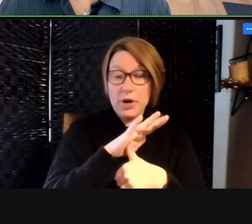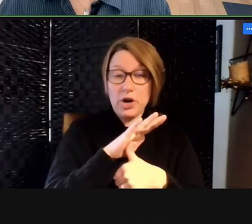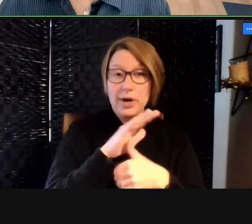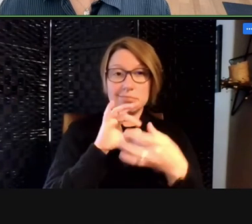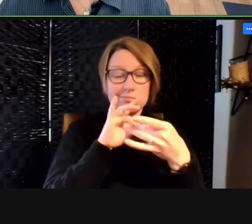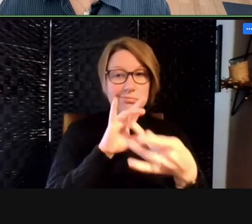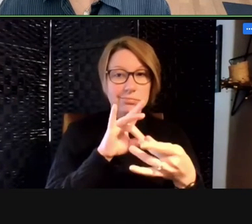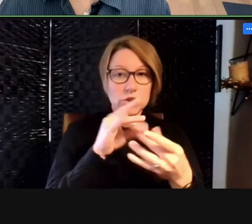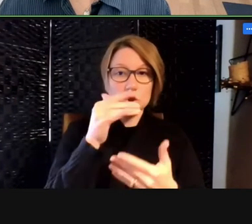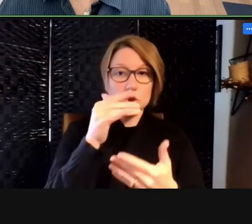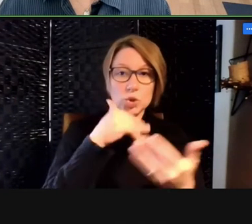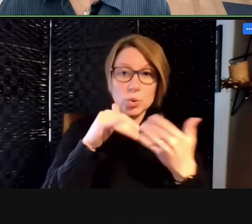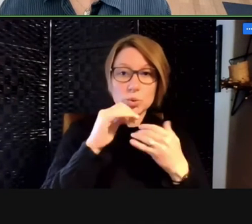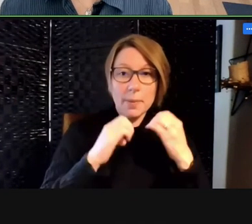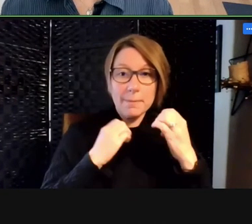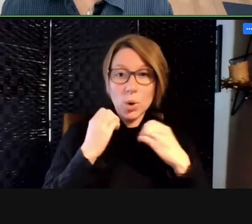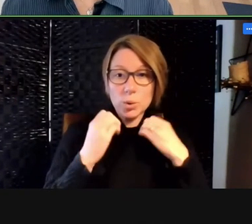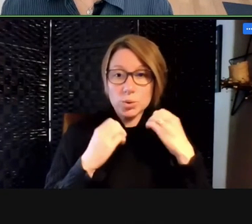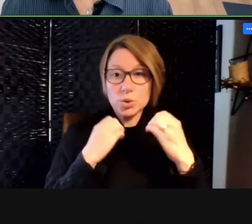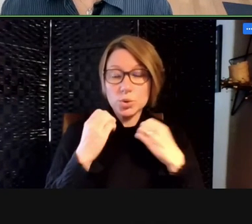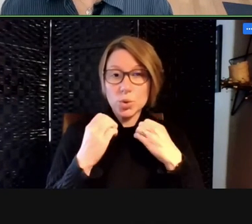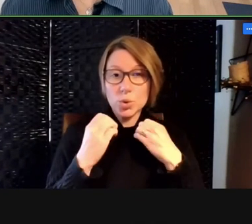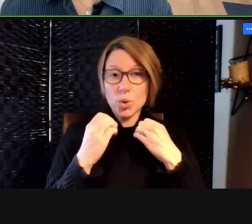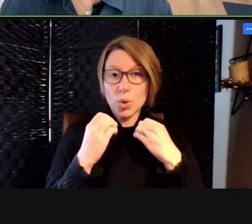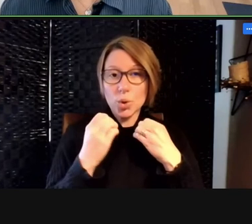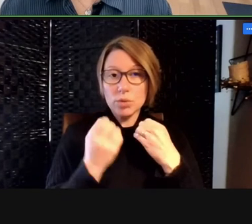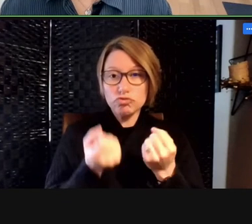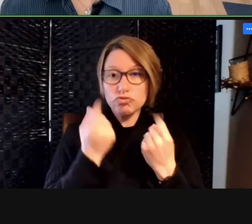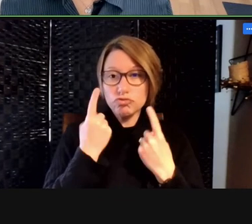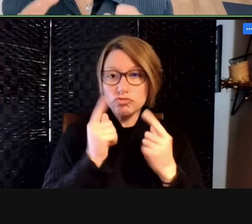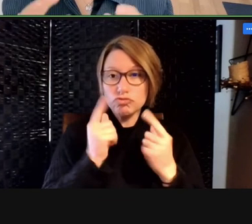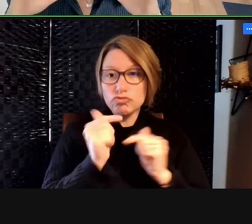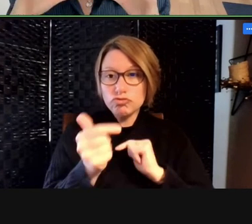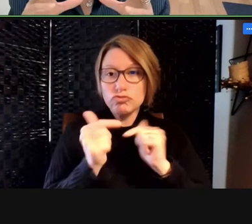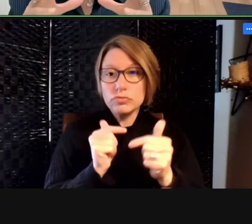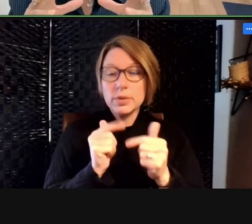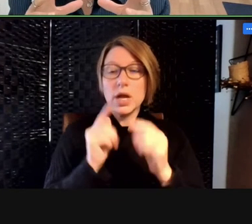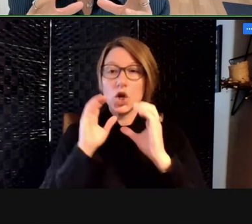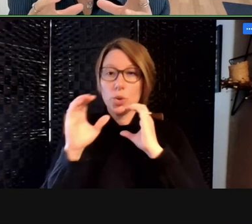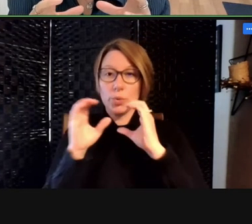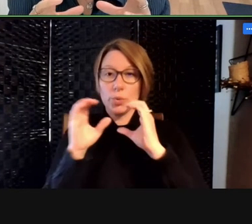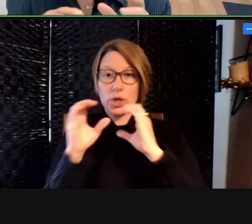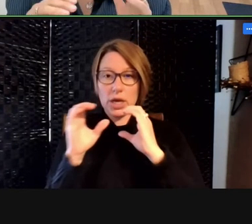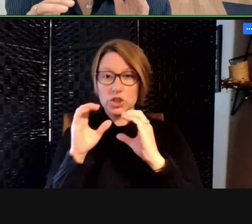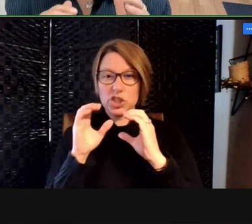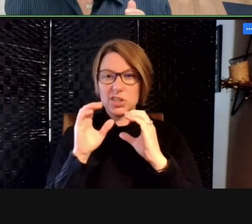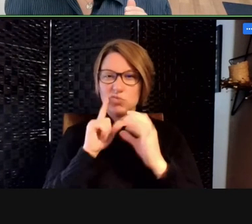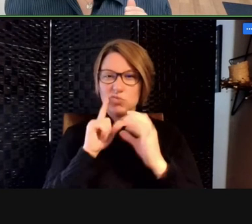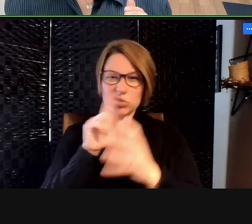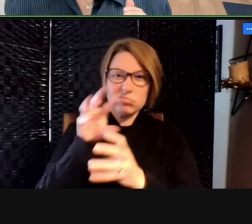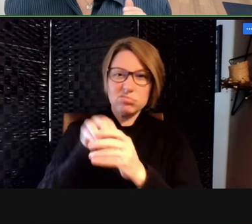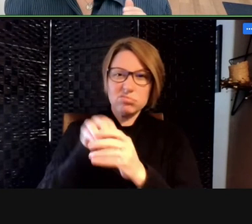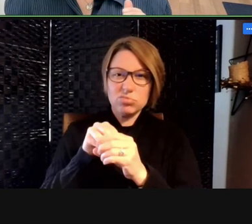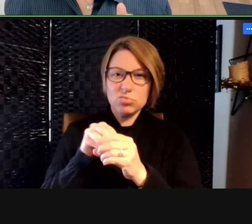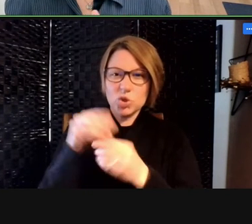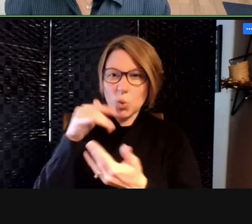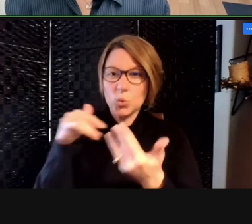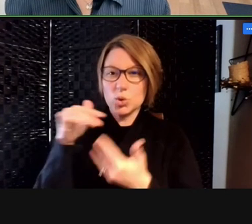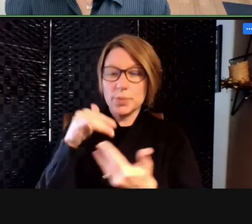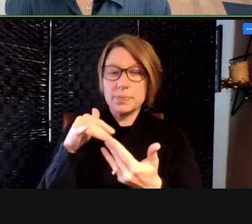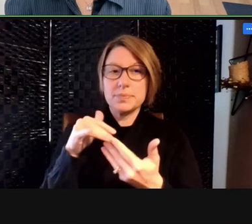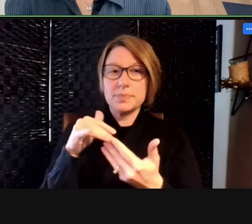emotional reciprocity and communication. Okay, so it's all kind of the social piece. And then the secondary